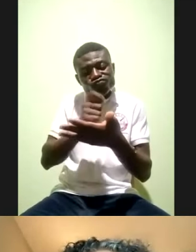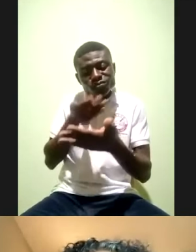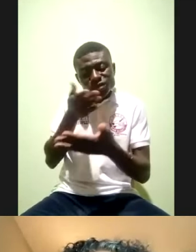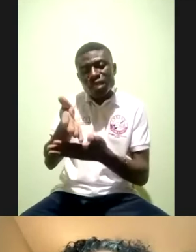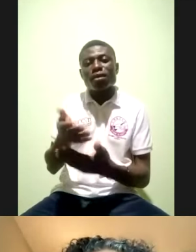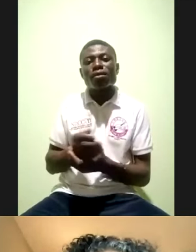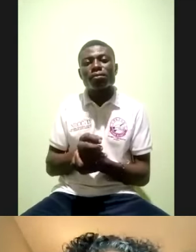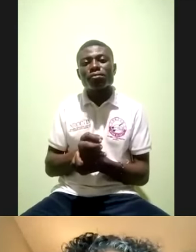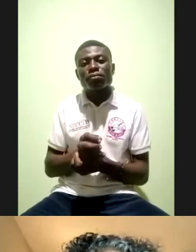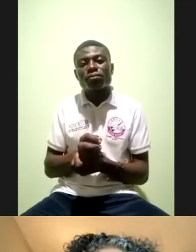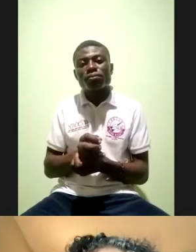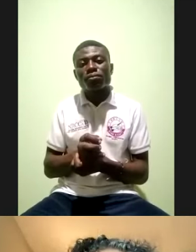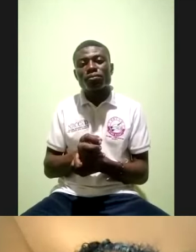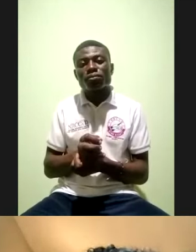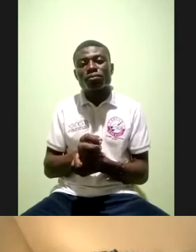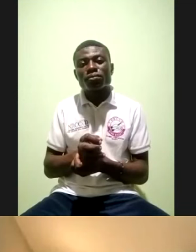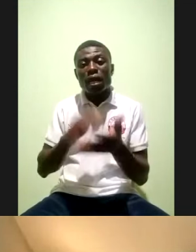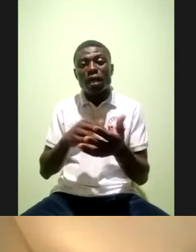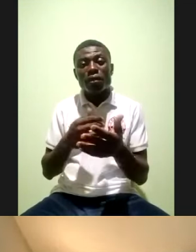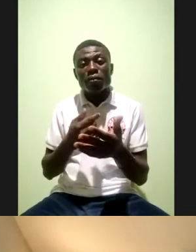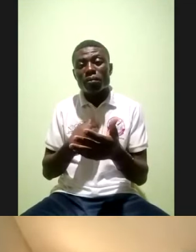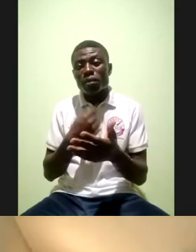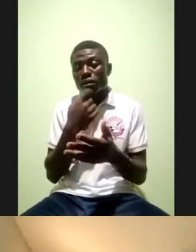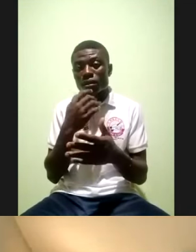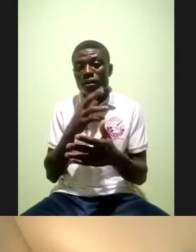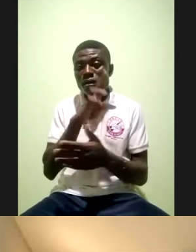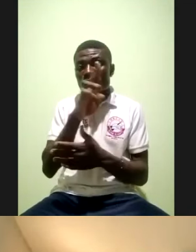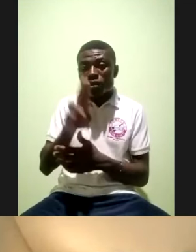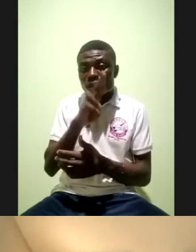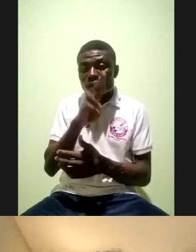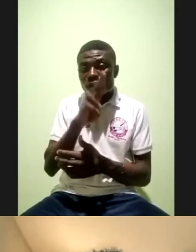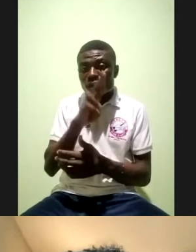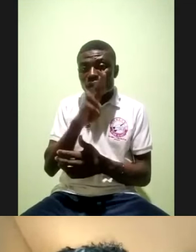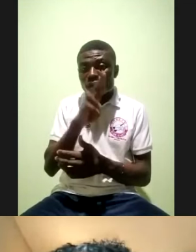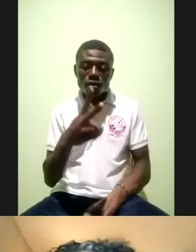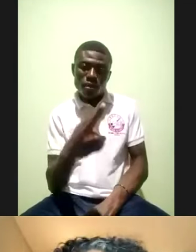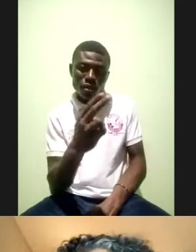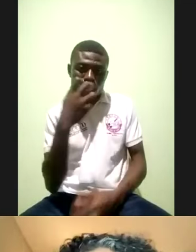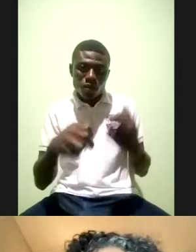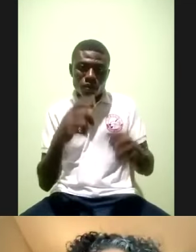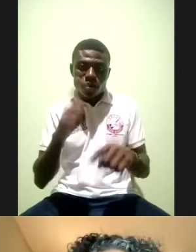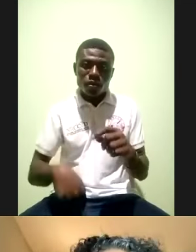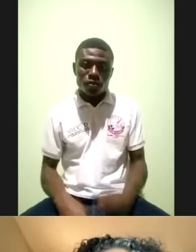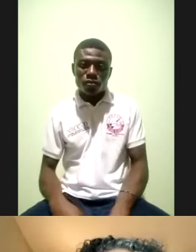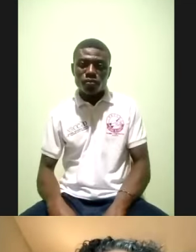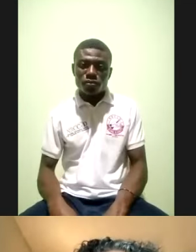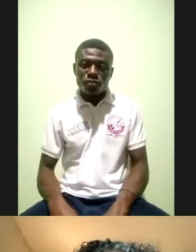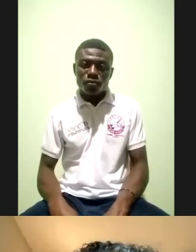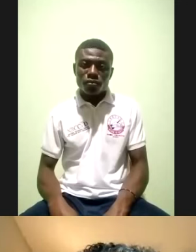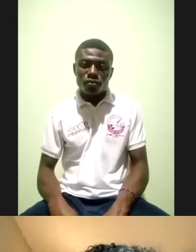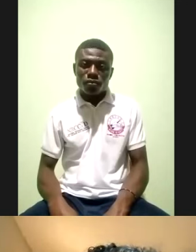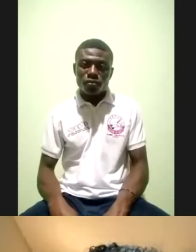So again, using the scissors could be a problem. The pen, coloring within